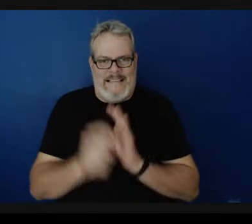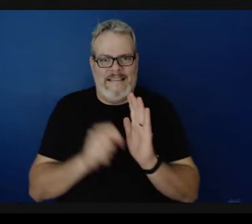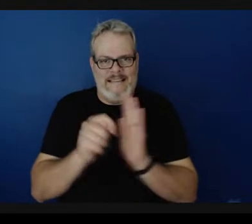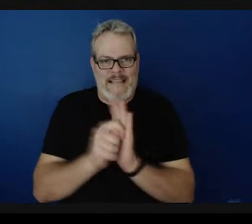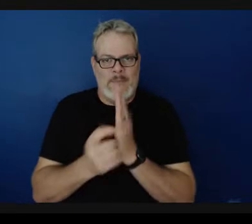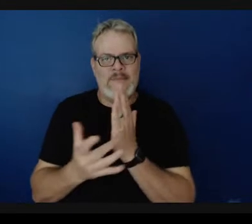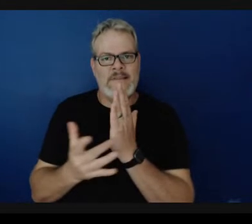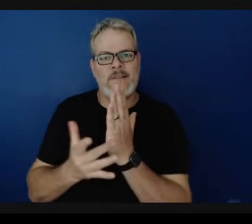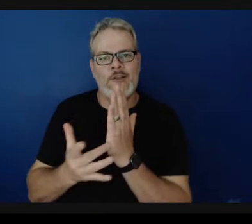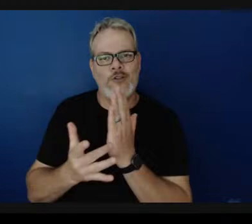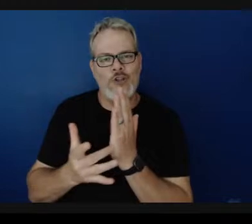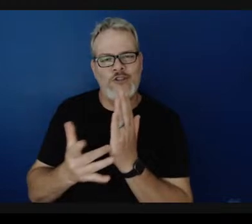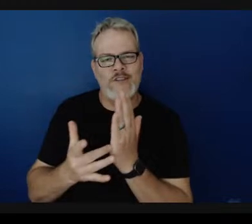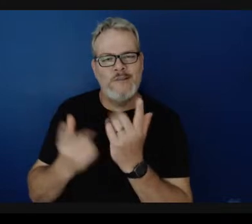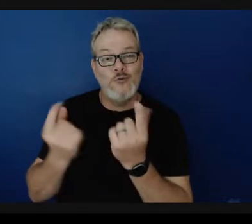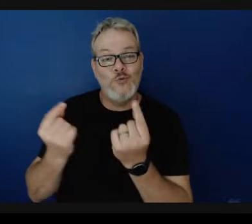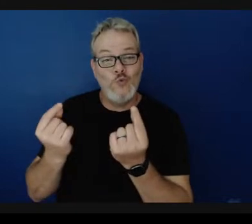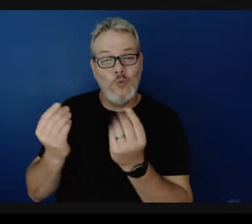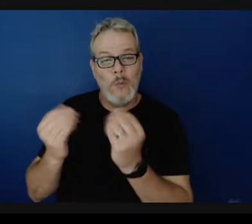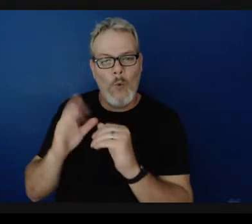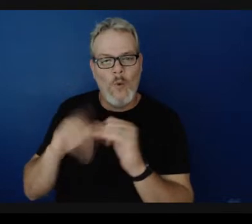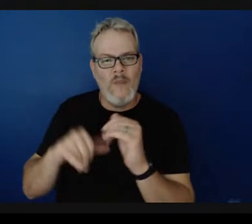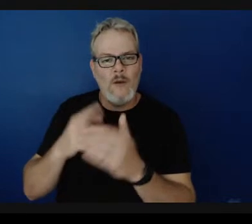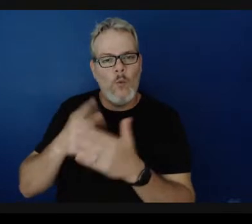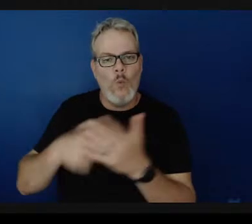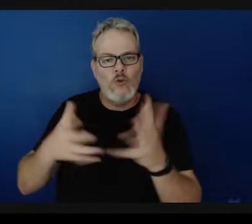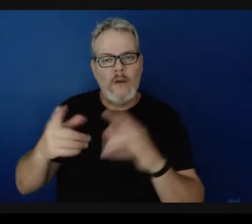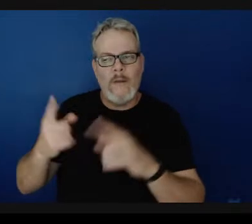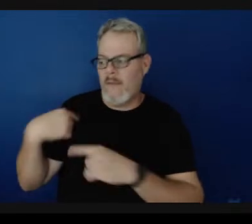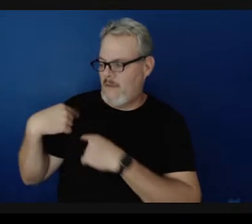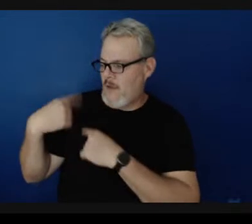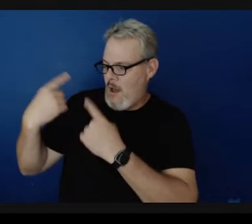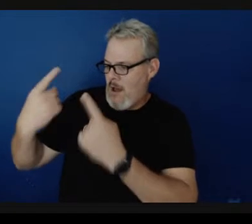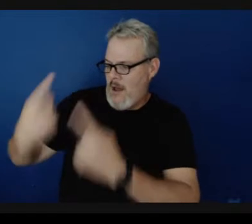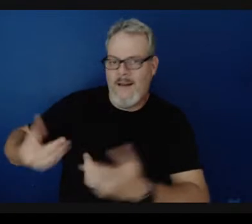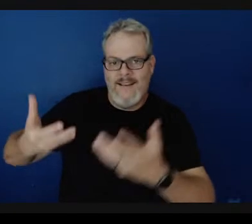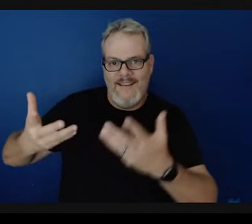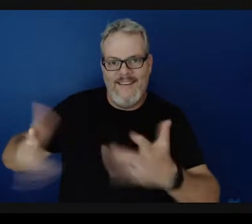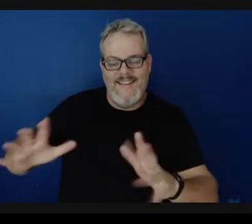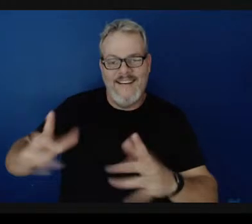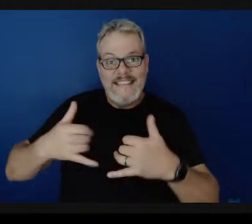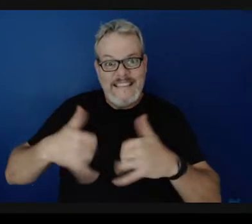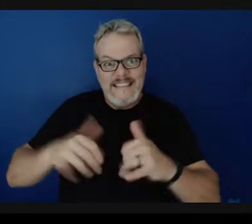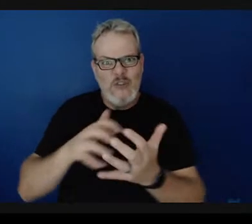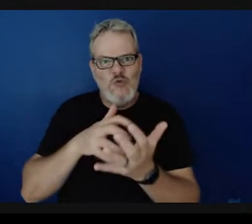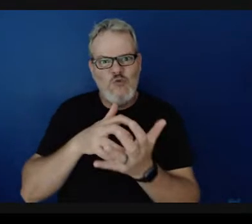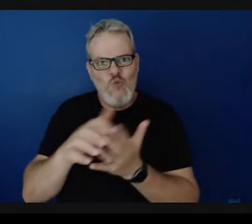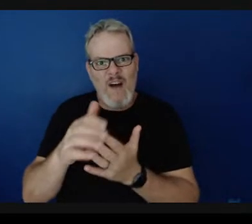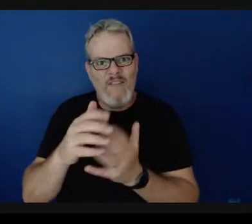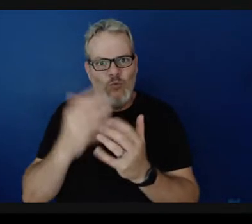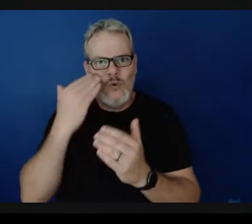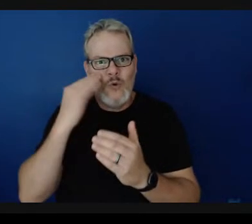maybe something more than been done in the past. I don't know. It's so rough with how deep it is underwater.